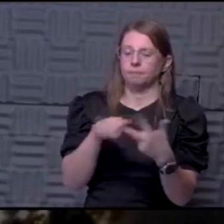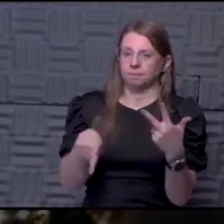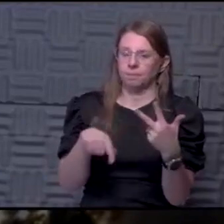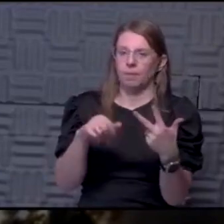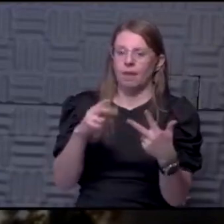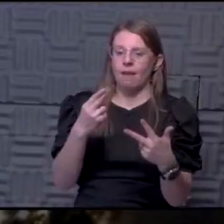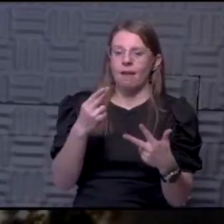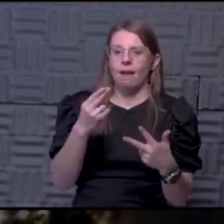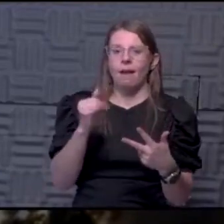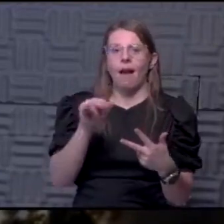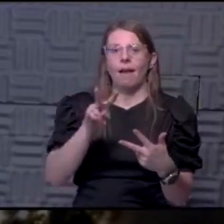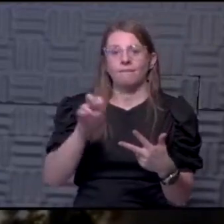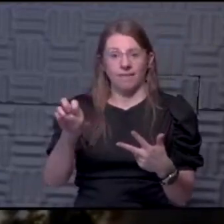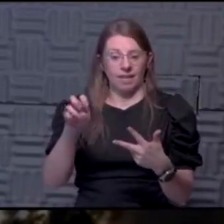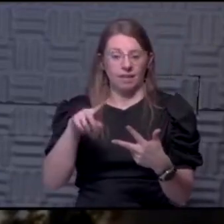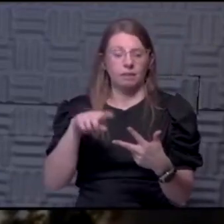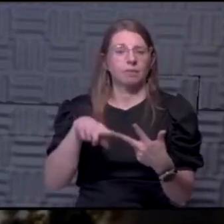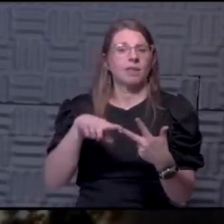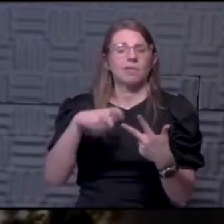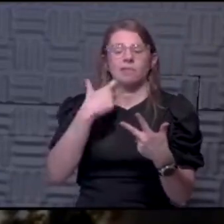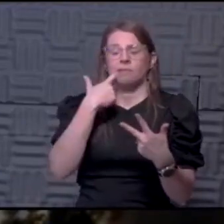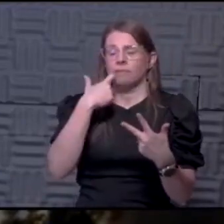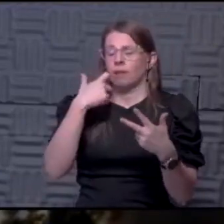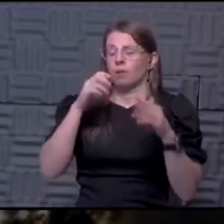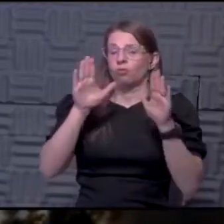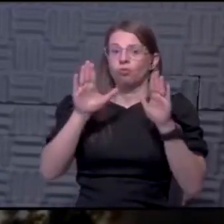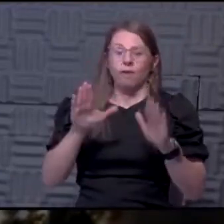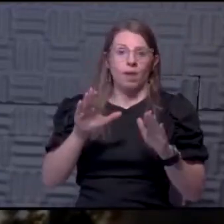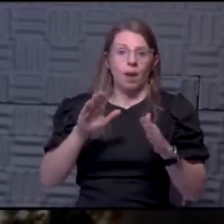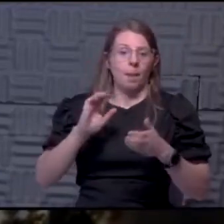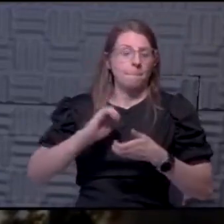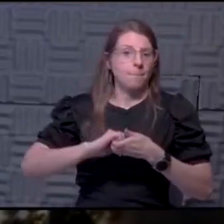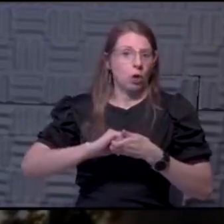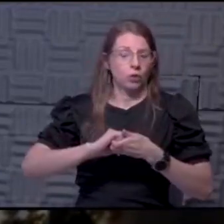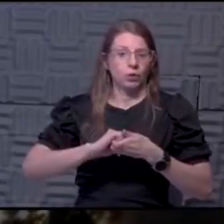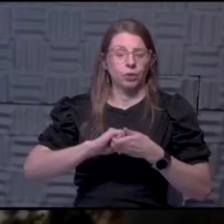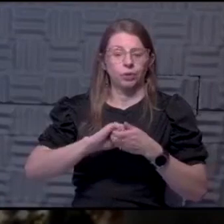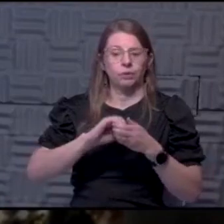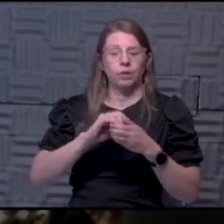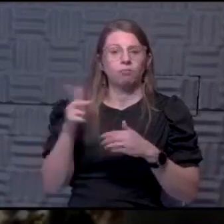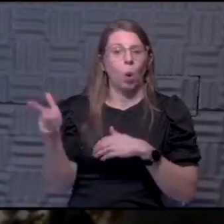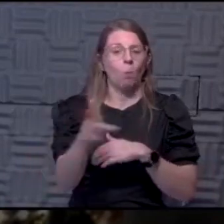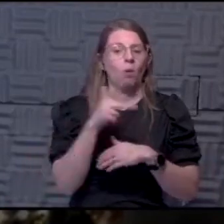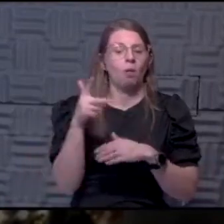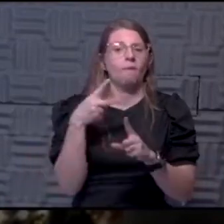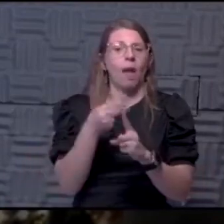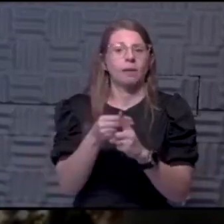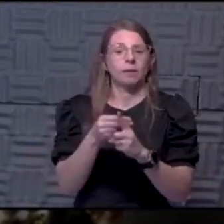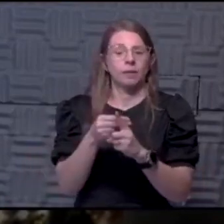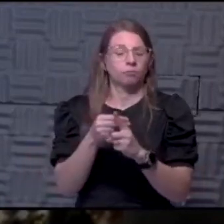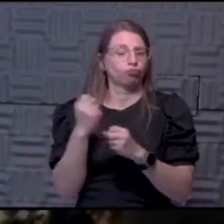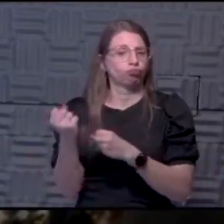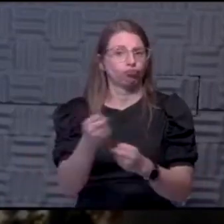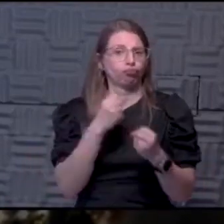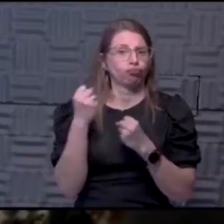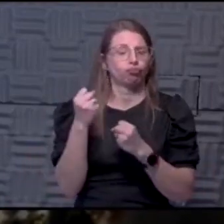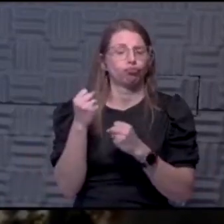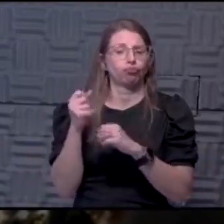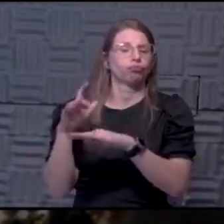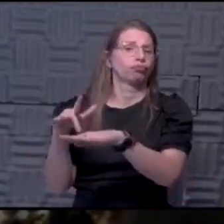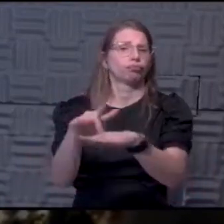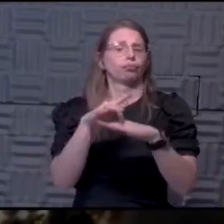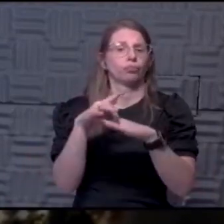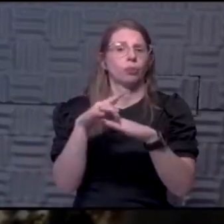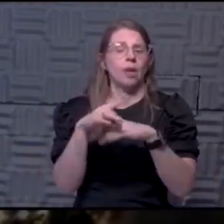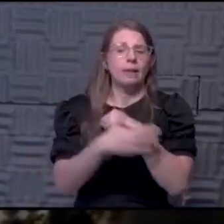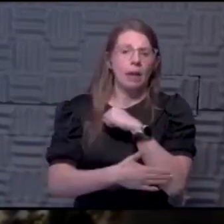fact, Hy-Vee has been a recent terrific partner in taking their mobile vaccine platform to counties and regions that are